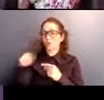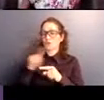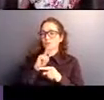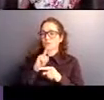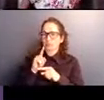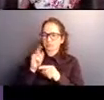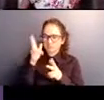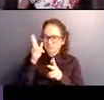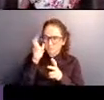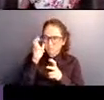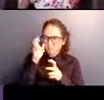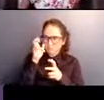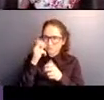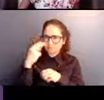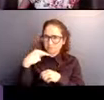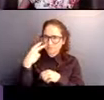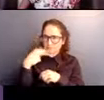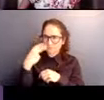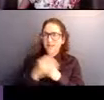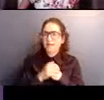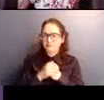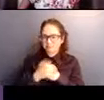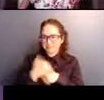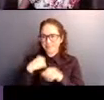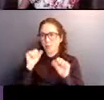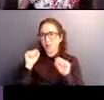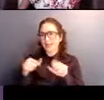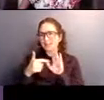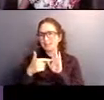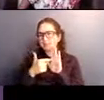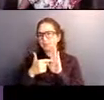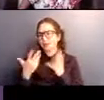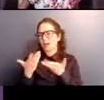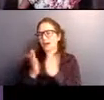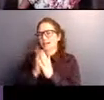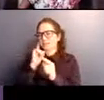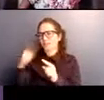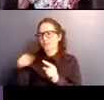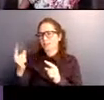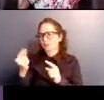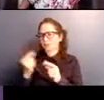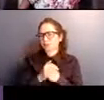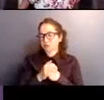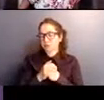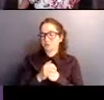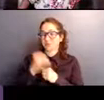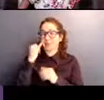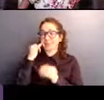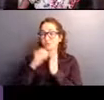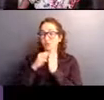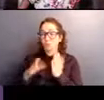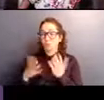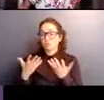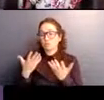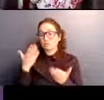in the movement of my lips. So then I can demonstrate what I'm asking them to do. If a student